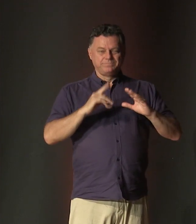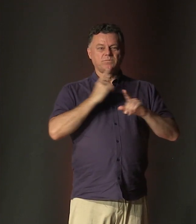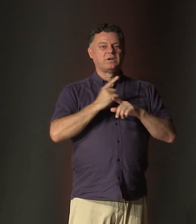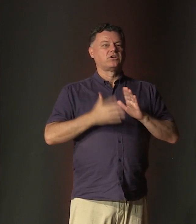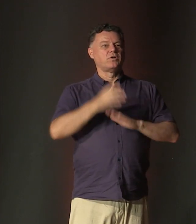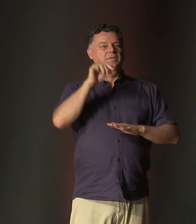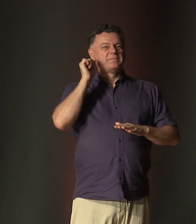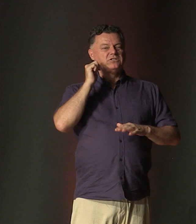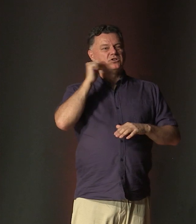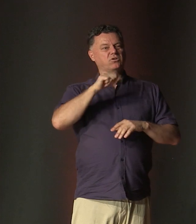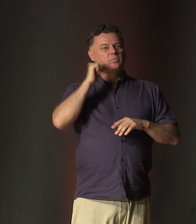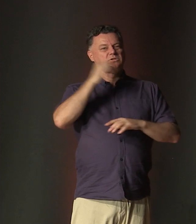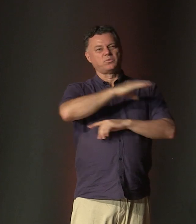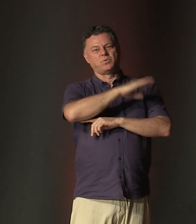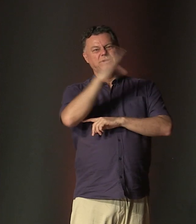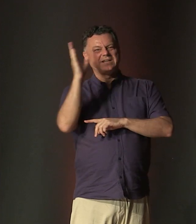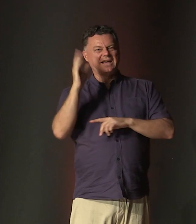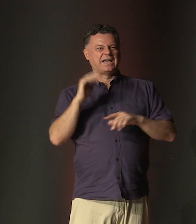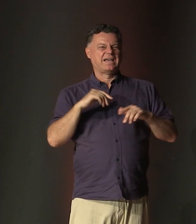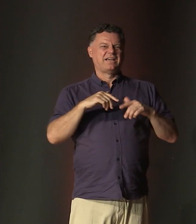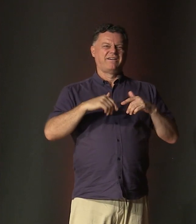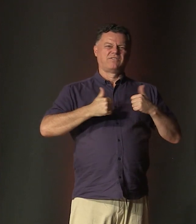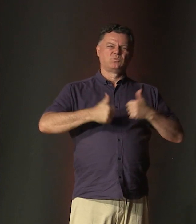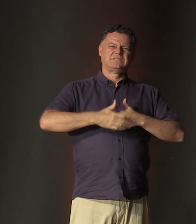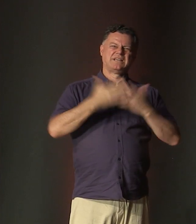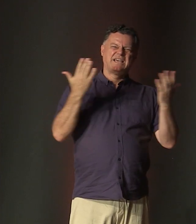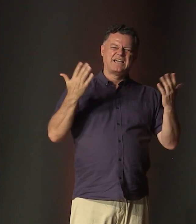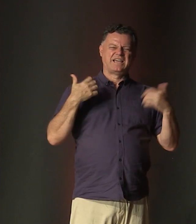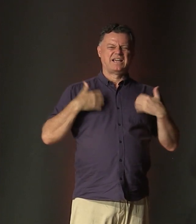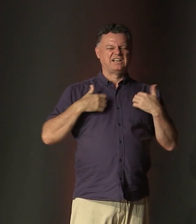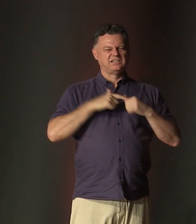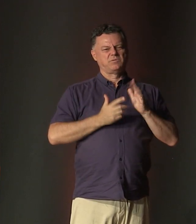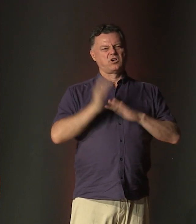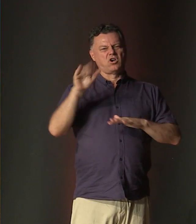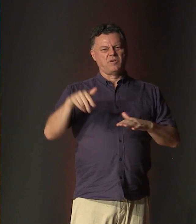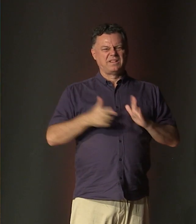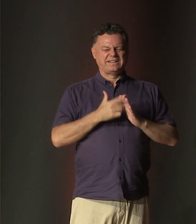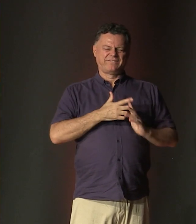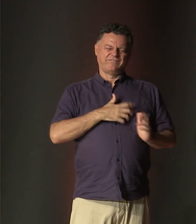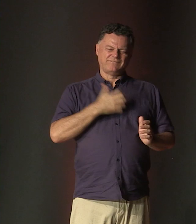Anyone who's ever spent a day at the beach knows afterwards you find sand everywhere.